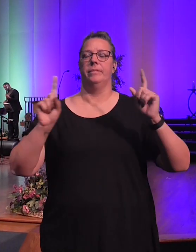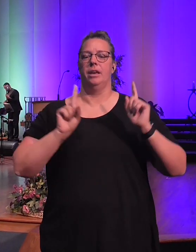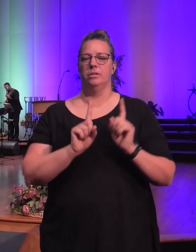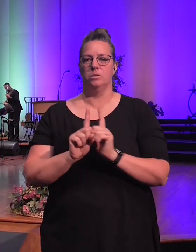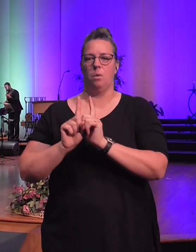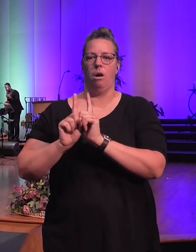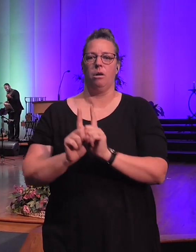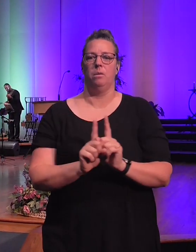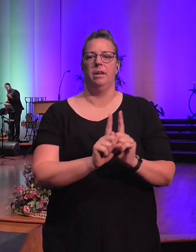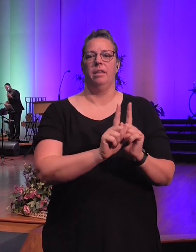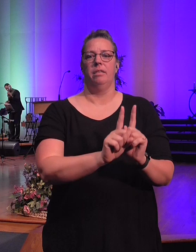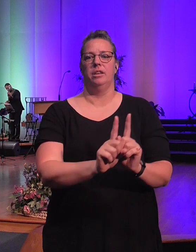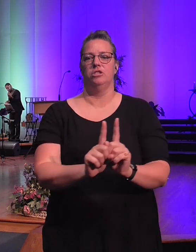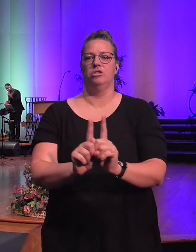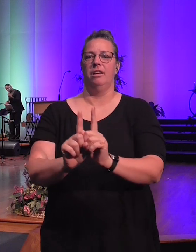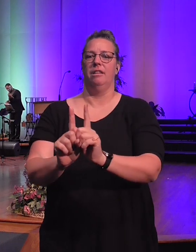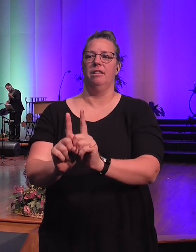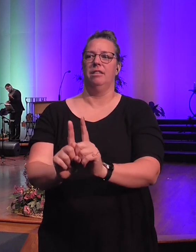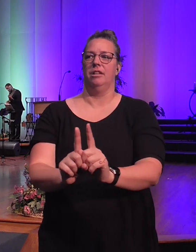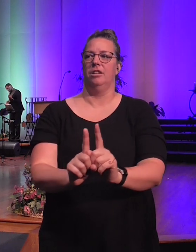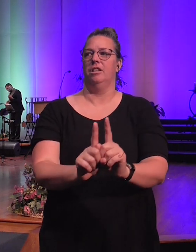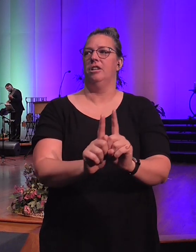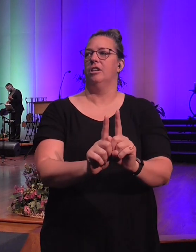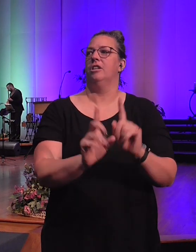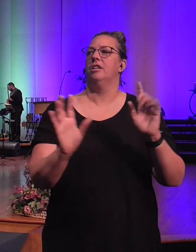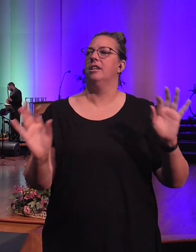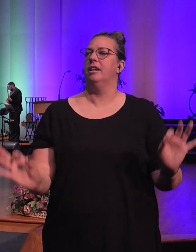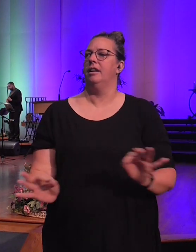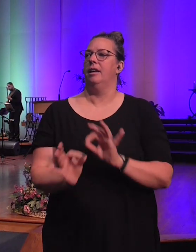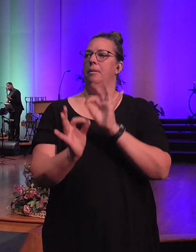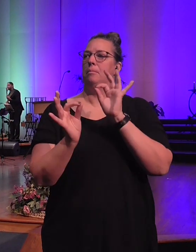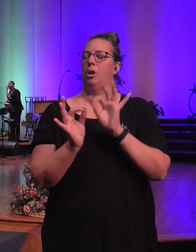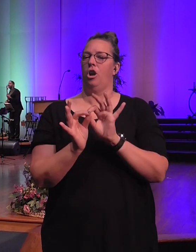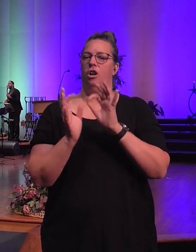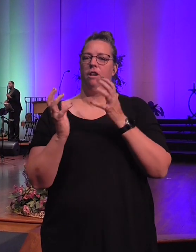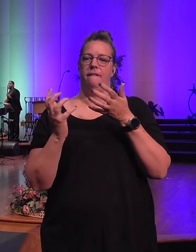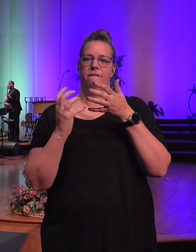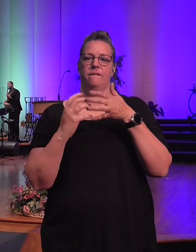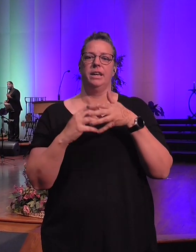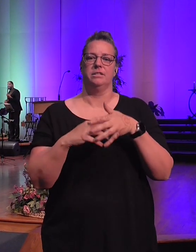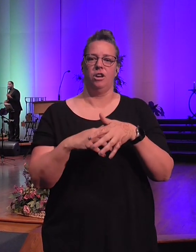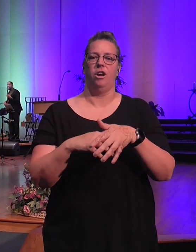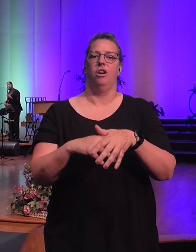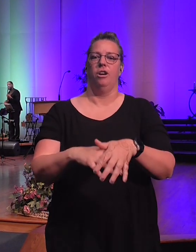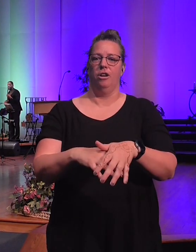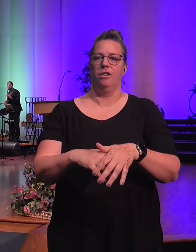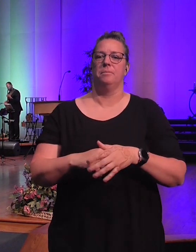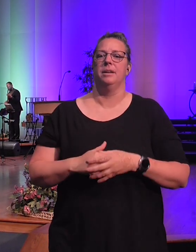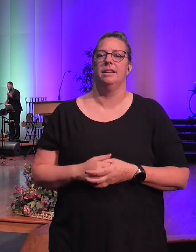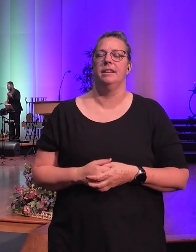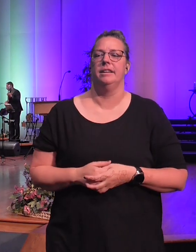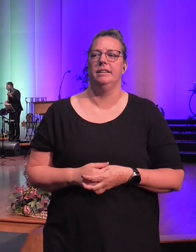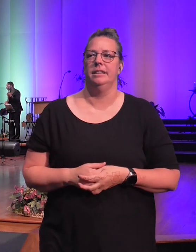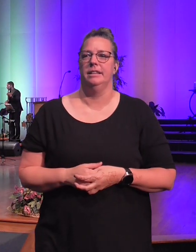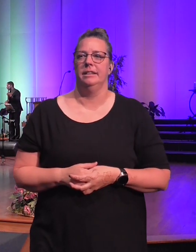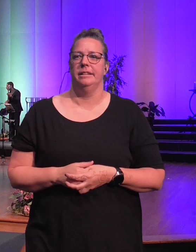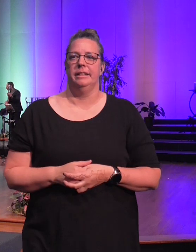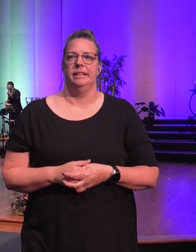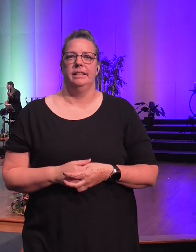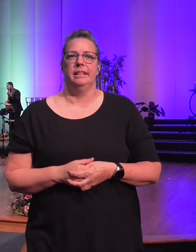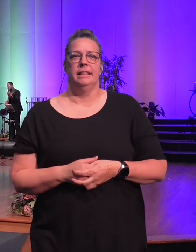Let us walk with each other in perfect